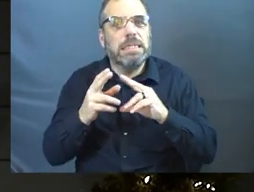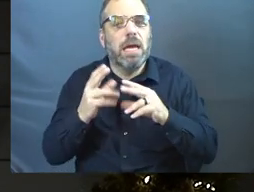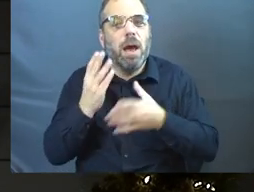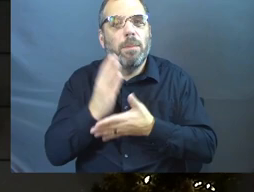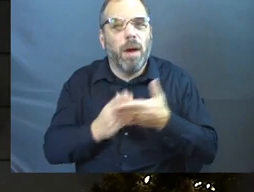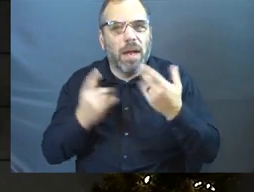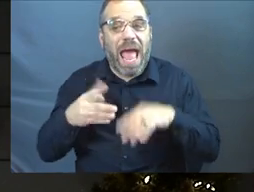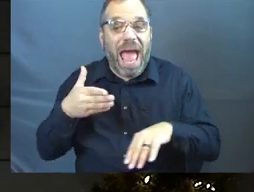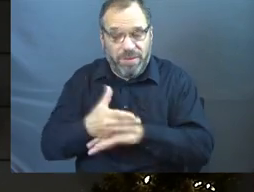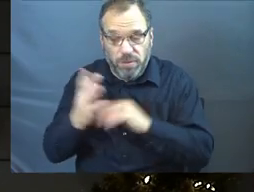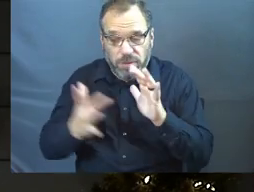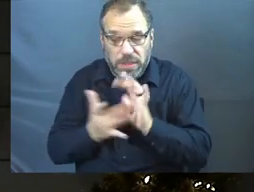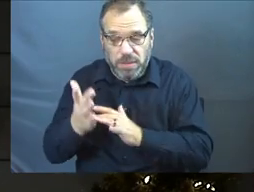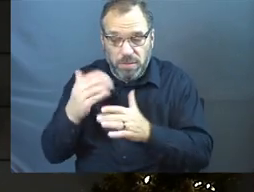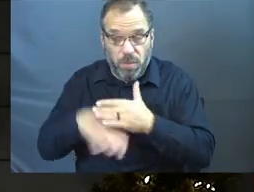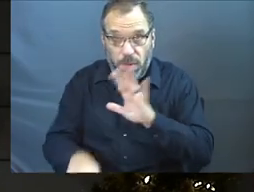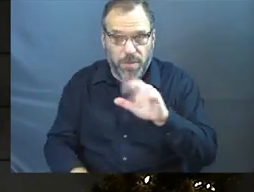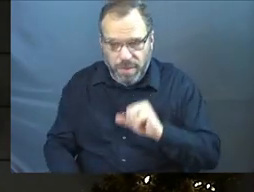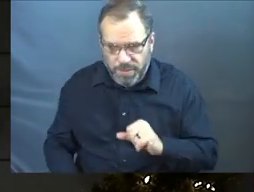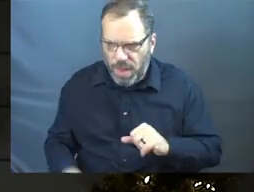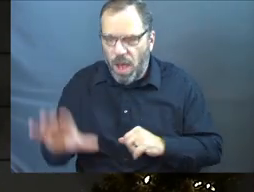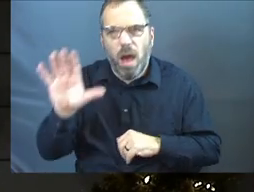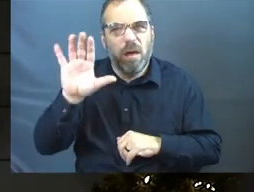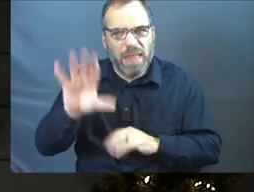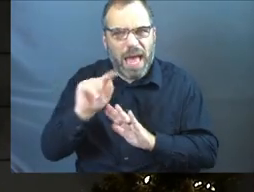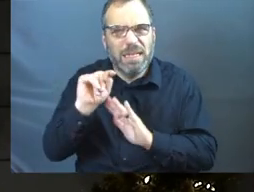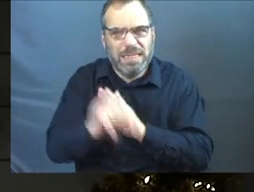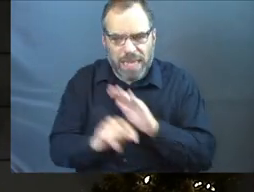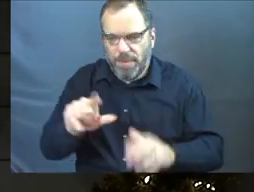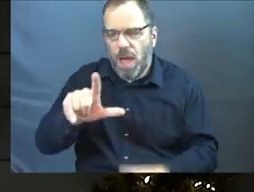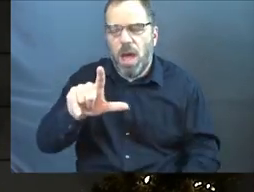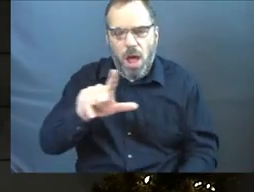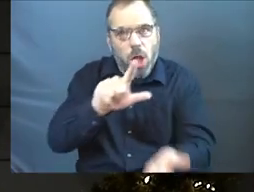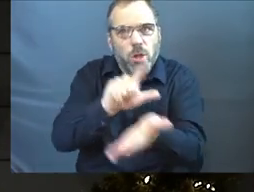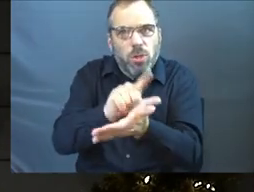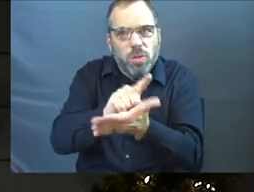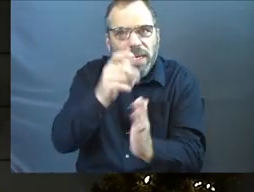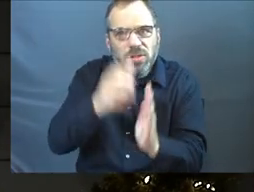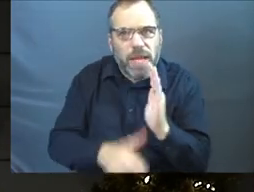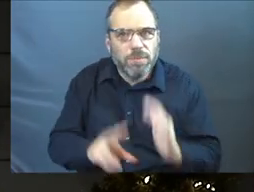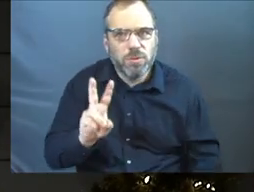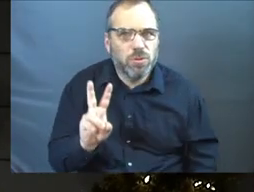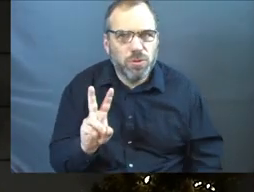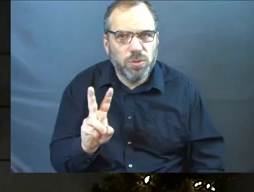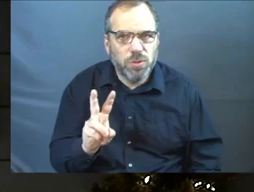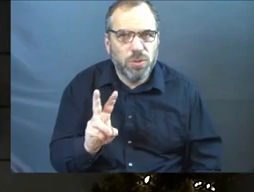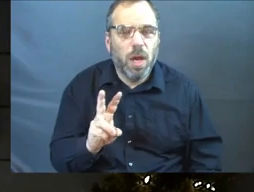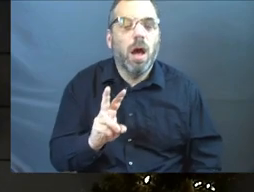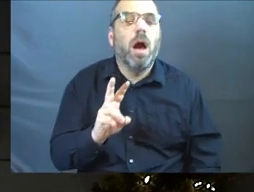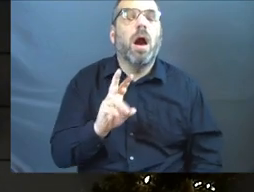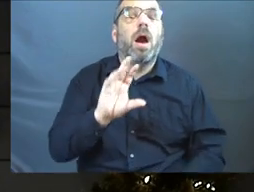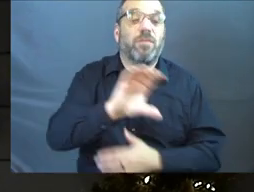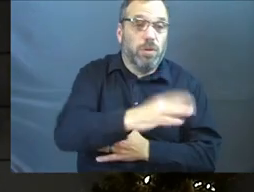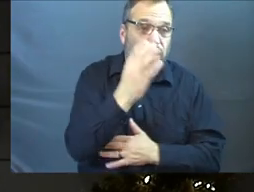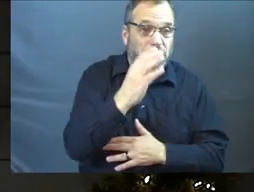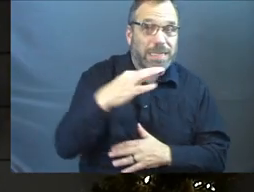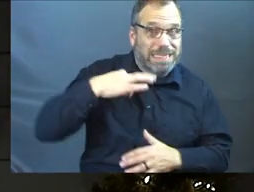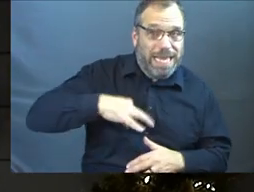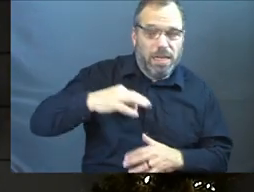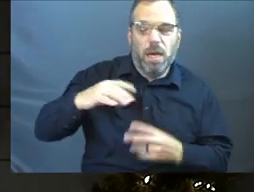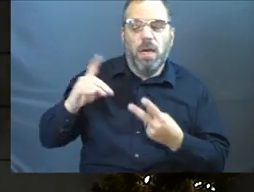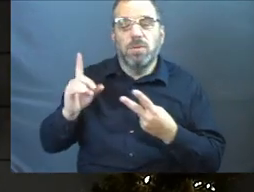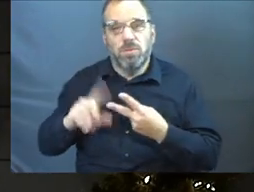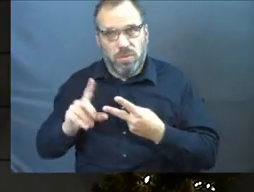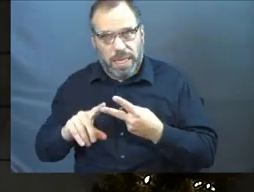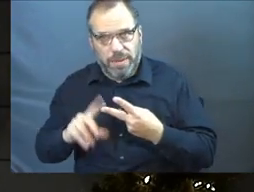and it comes right after the birth of Jesus, okay? Right around that time. This is Luke 2, and we're going to read through this because, one, for Christmas sake, and then two, because there is some stuff